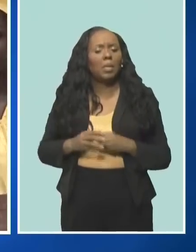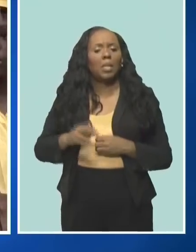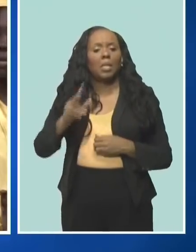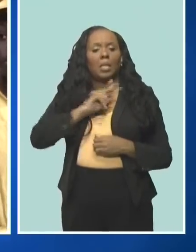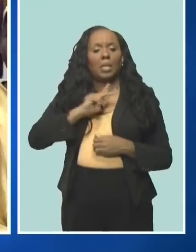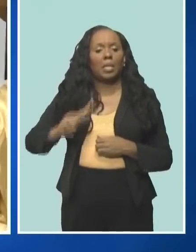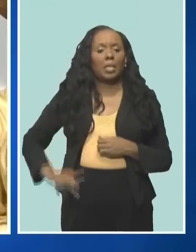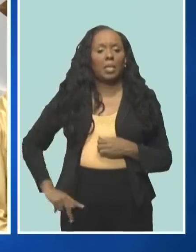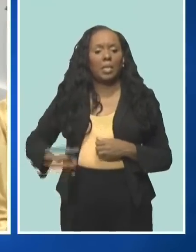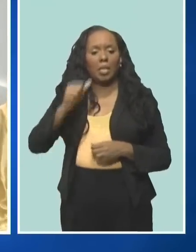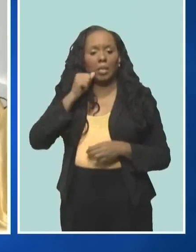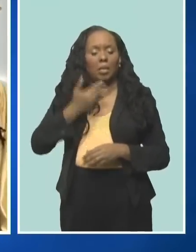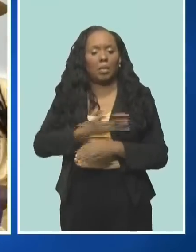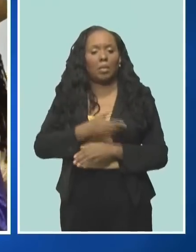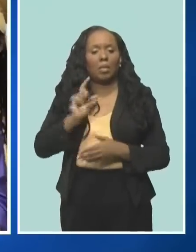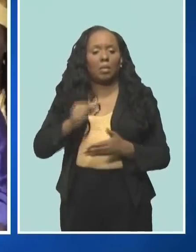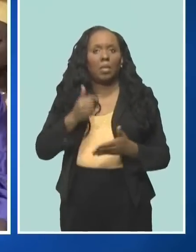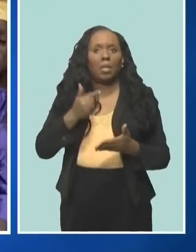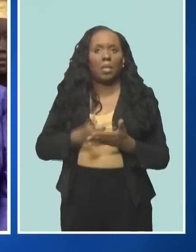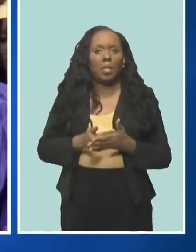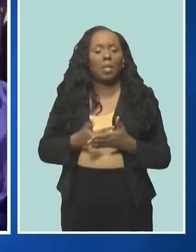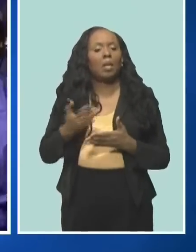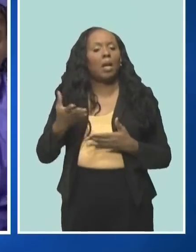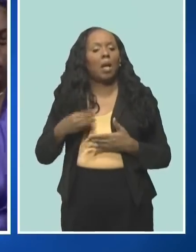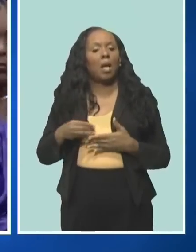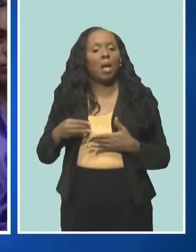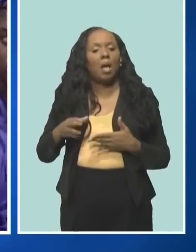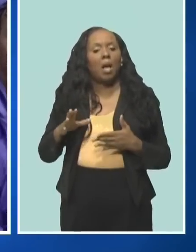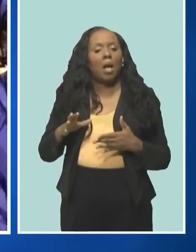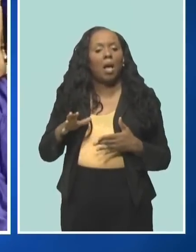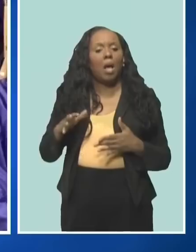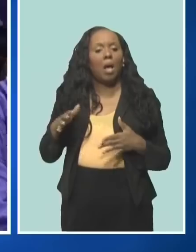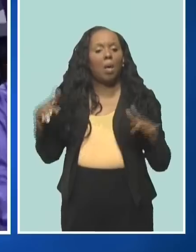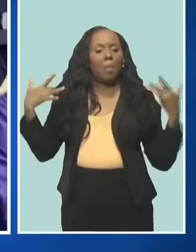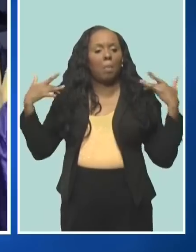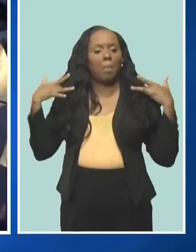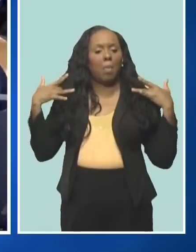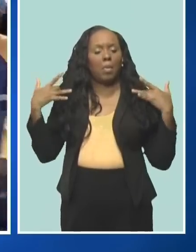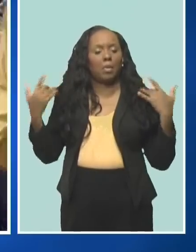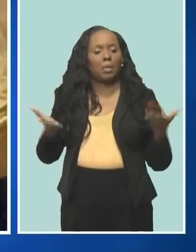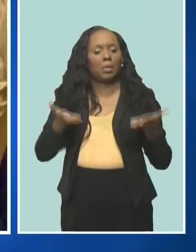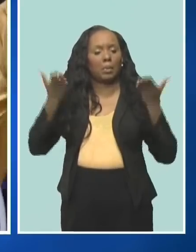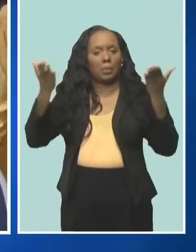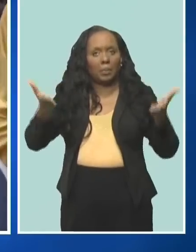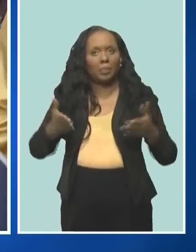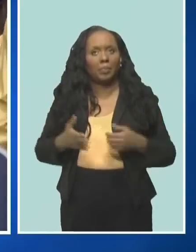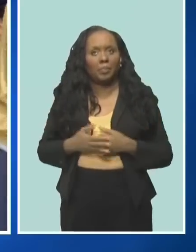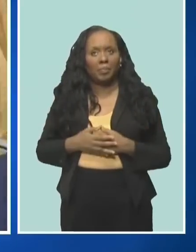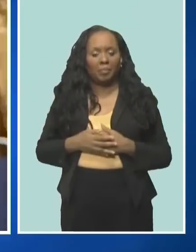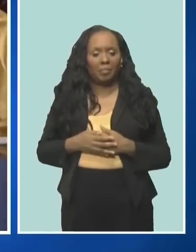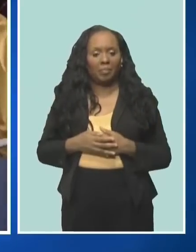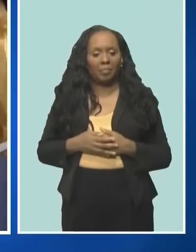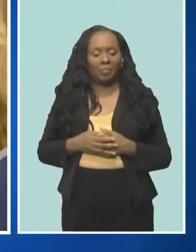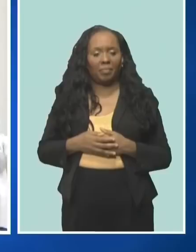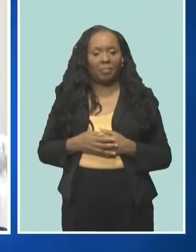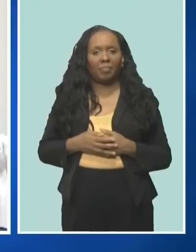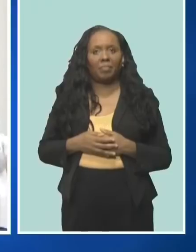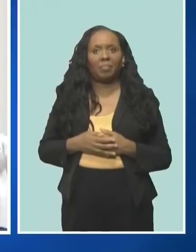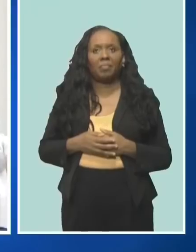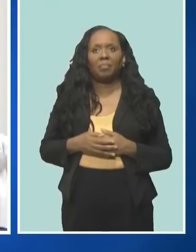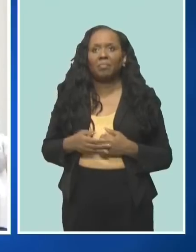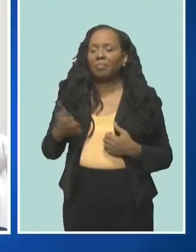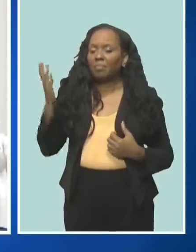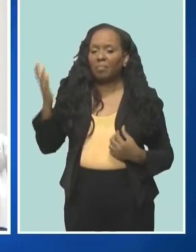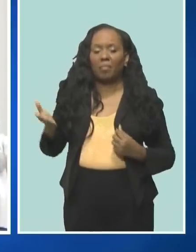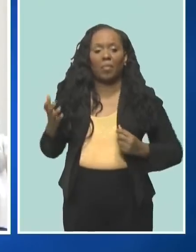graduation ceremony and makeover model presentation at the Lloyd Erskine Sandiford Center. And those lessons that we